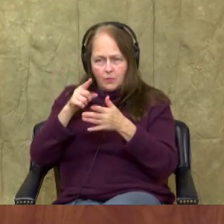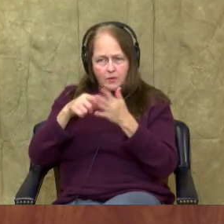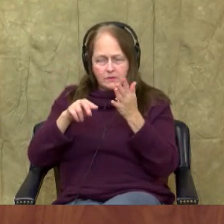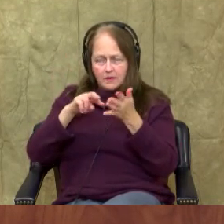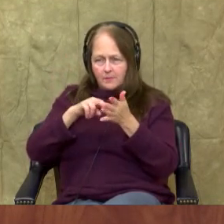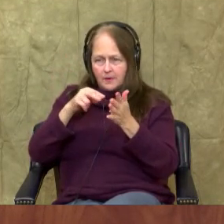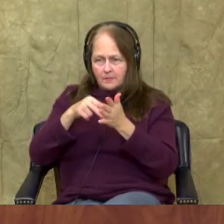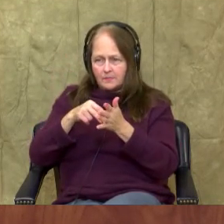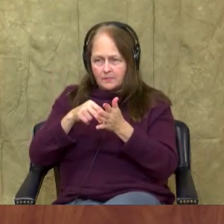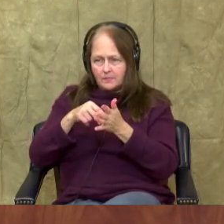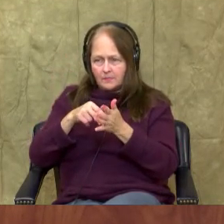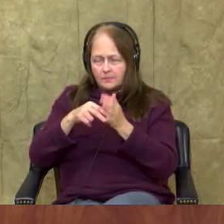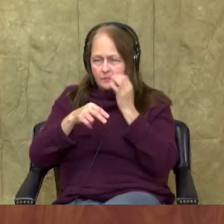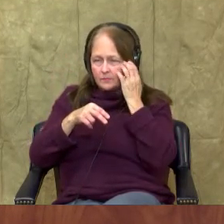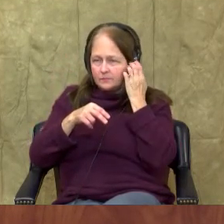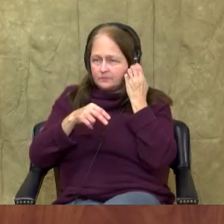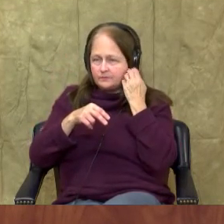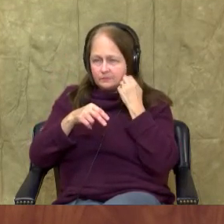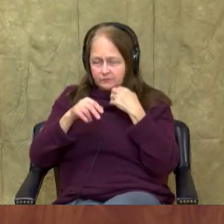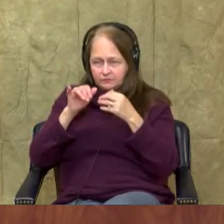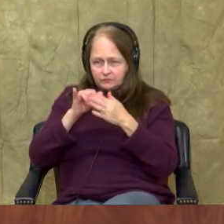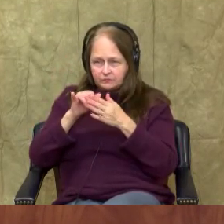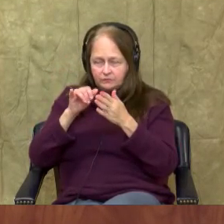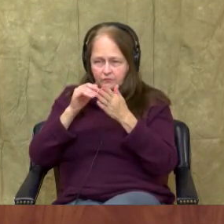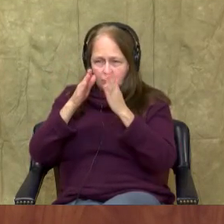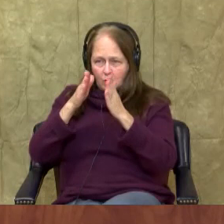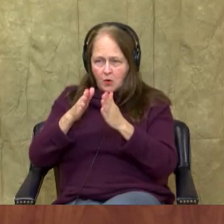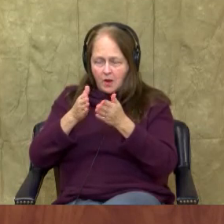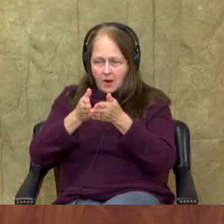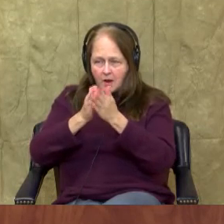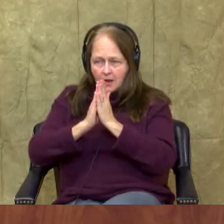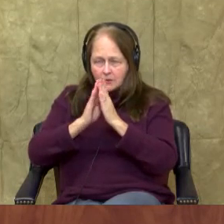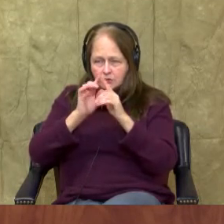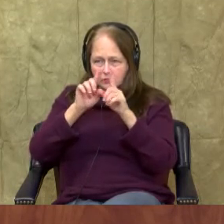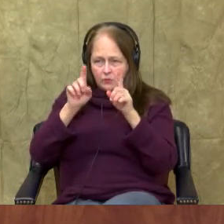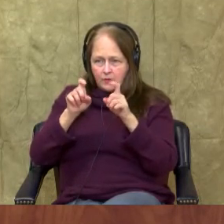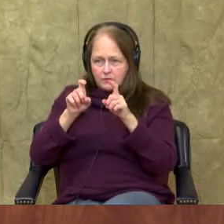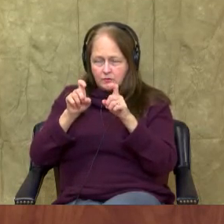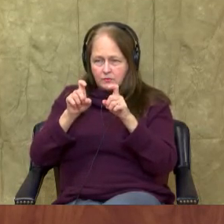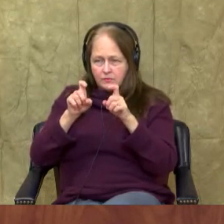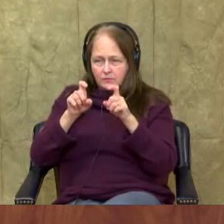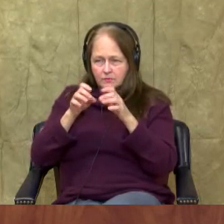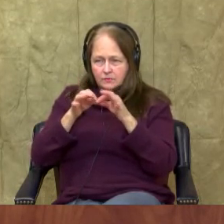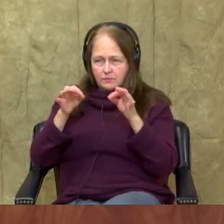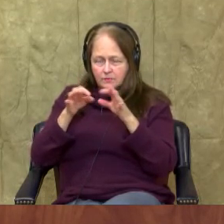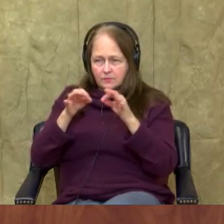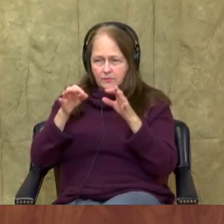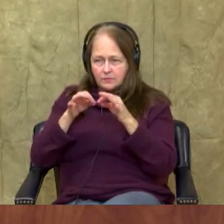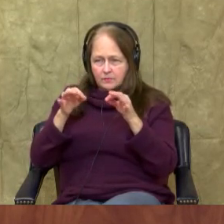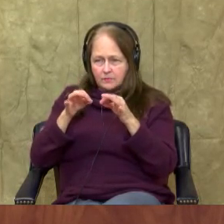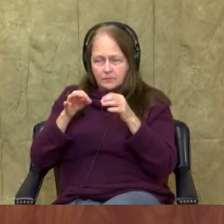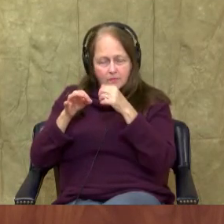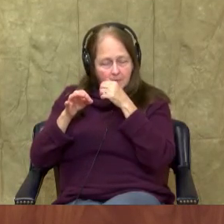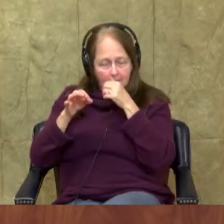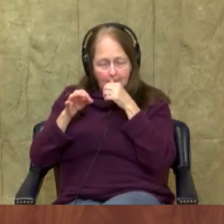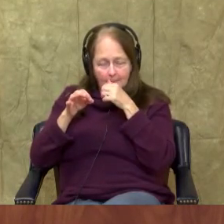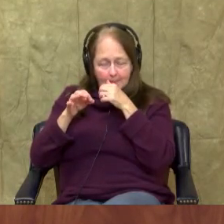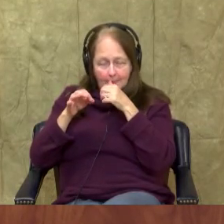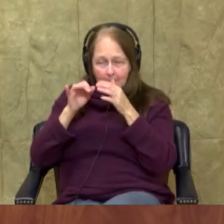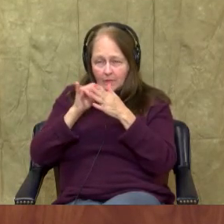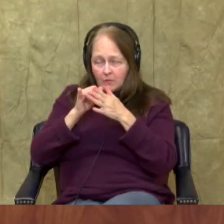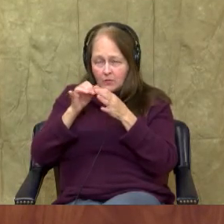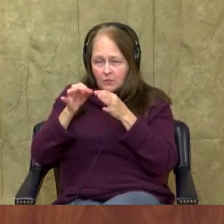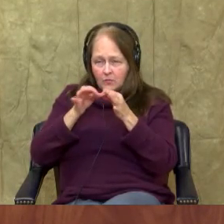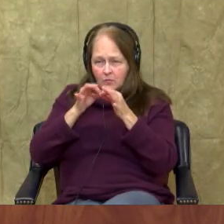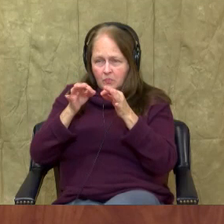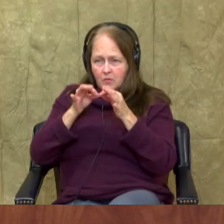that mean? Probably means that that student is asking questions. So if you look at this sentence, it says when he didn't understand the